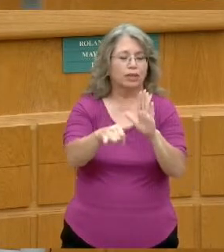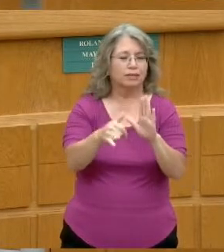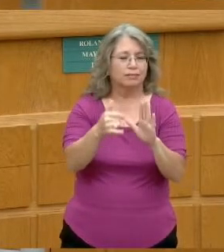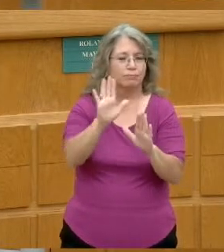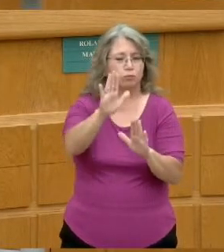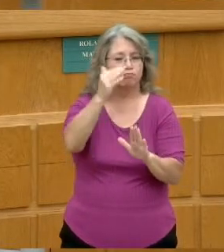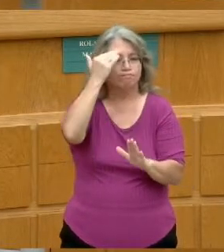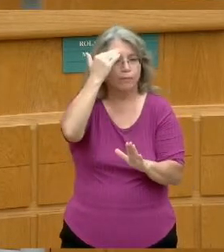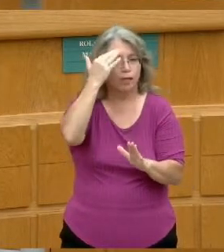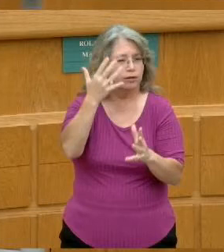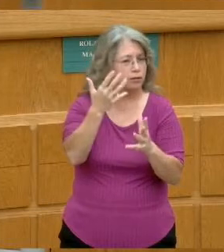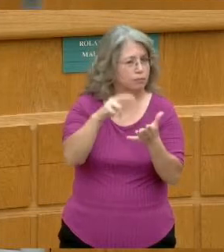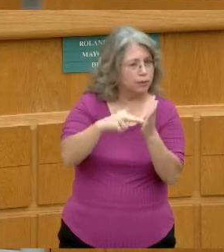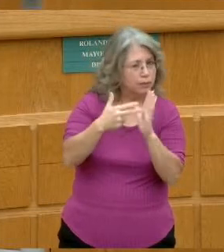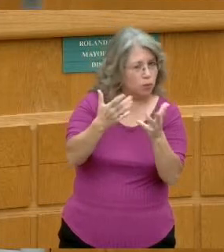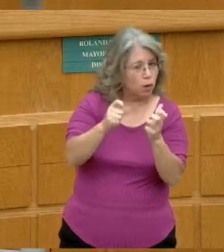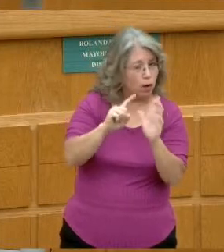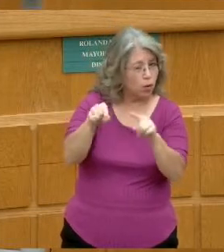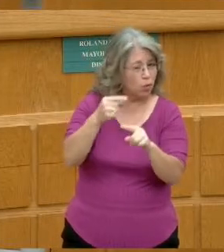Antonio this weekend,